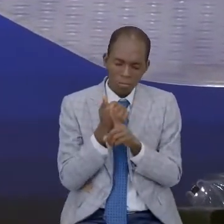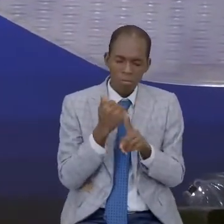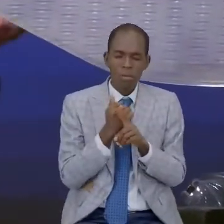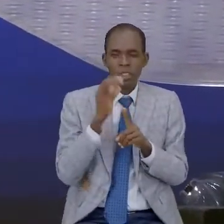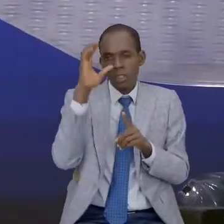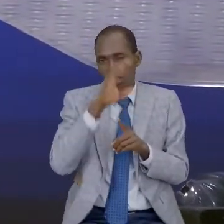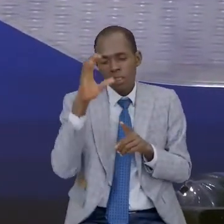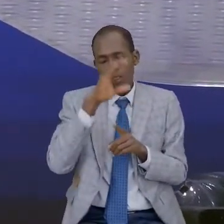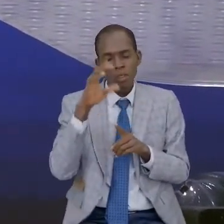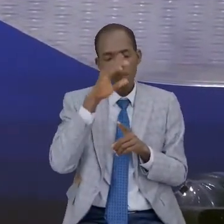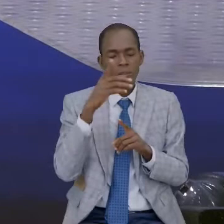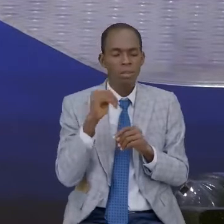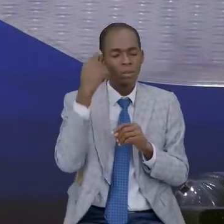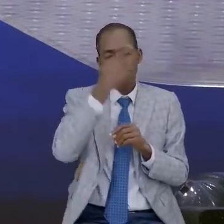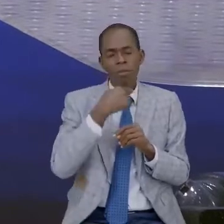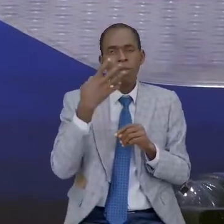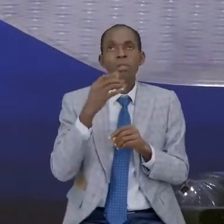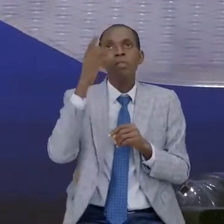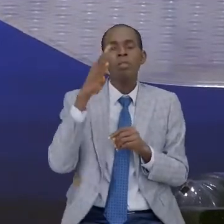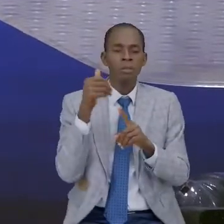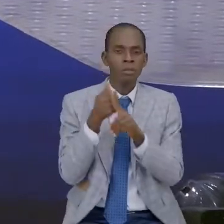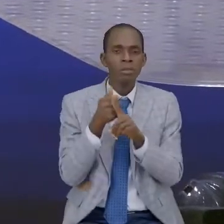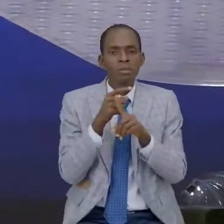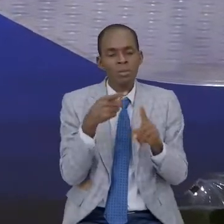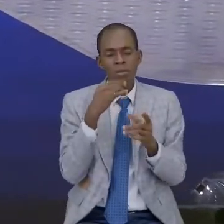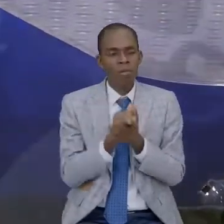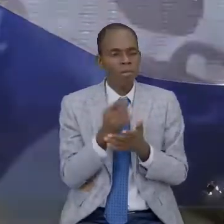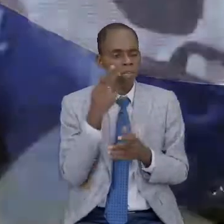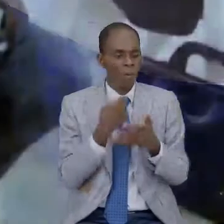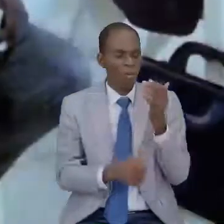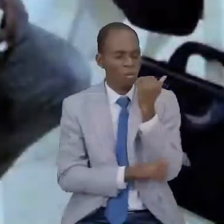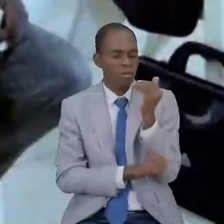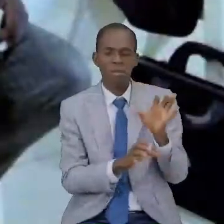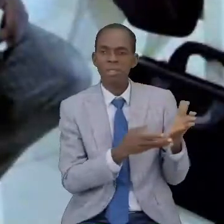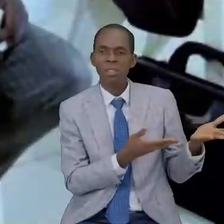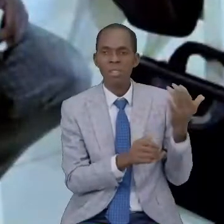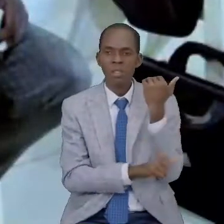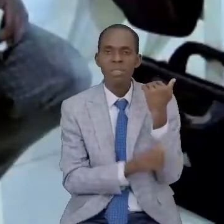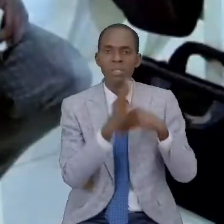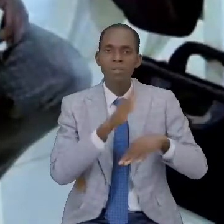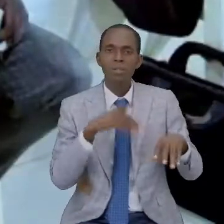of seeking the face of the Lord by himself, he says, look at what Abraham did. Abraham called